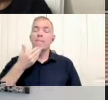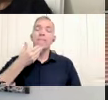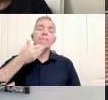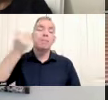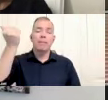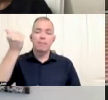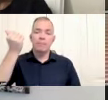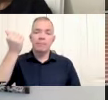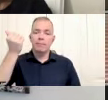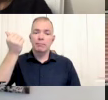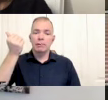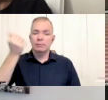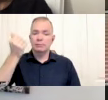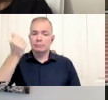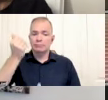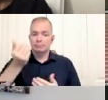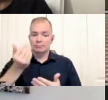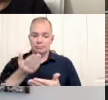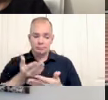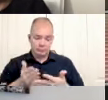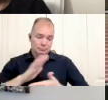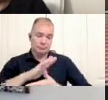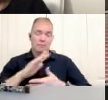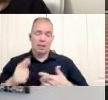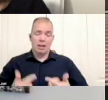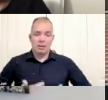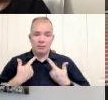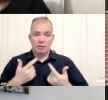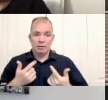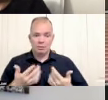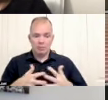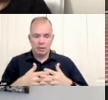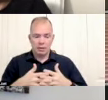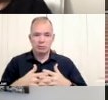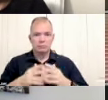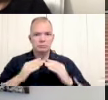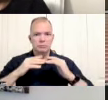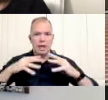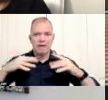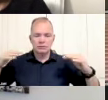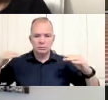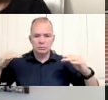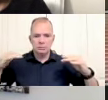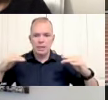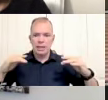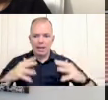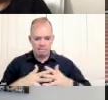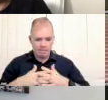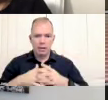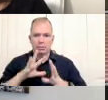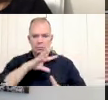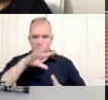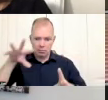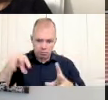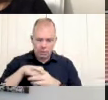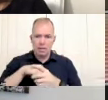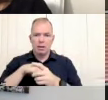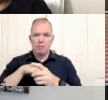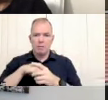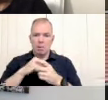being in America is the diversity. America is literally made up of